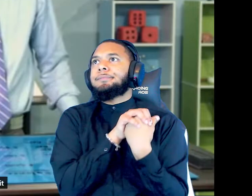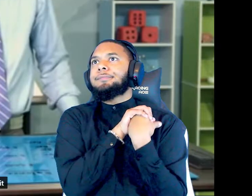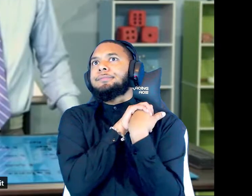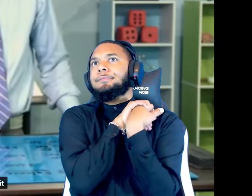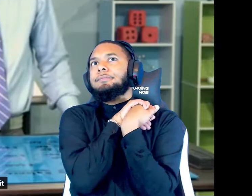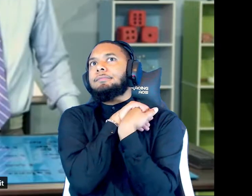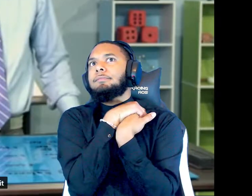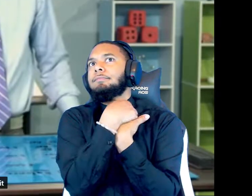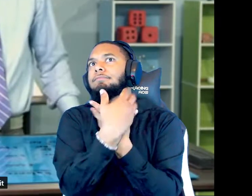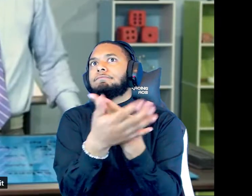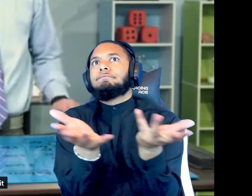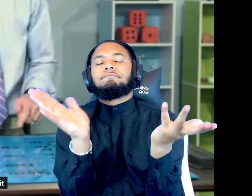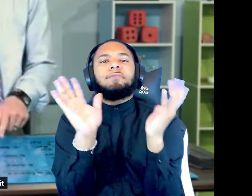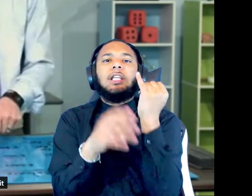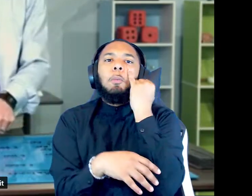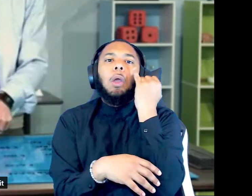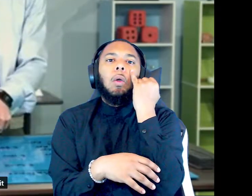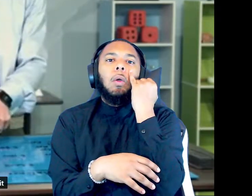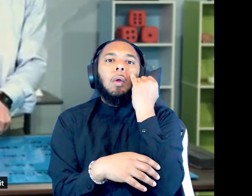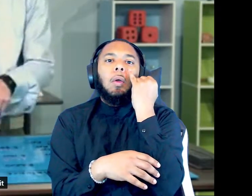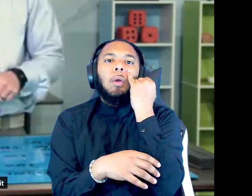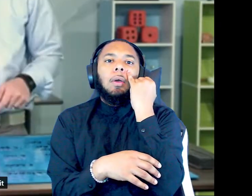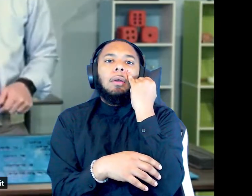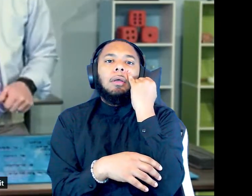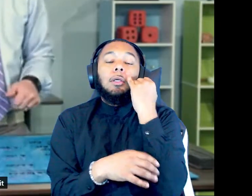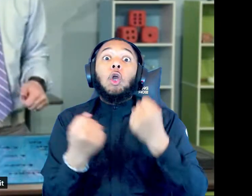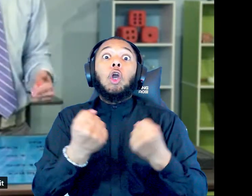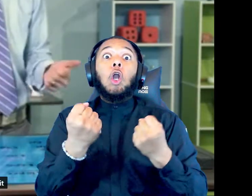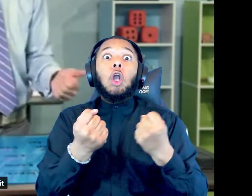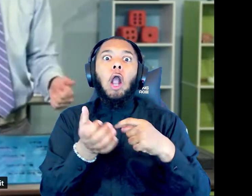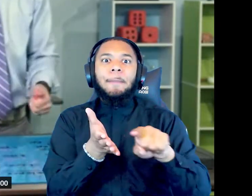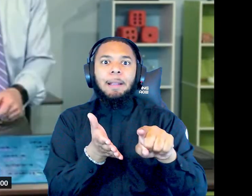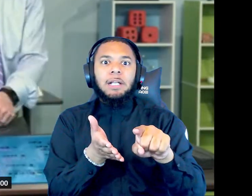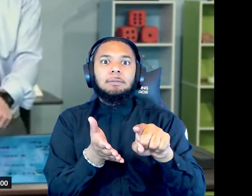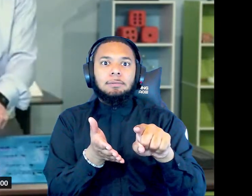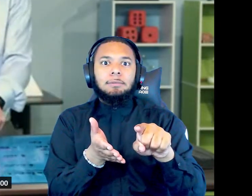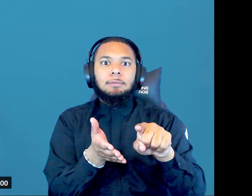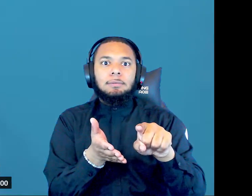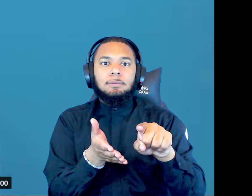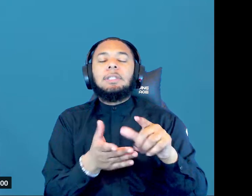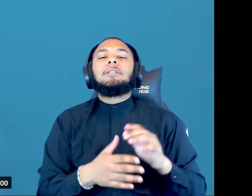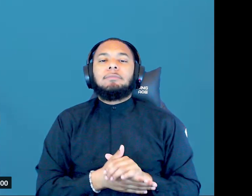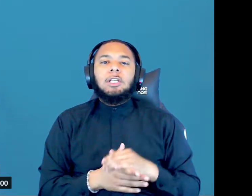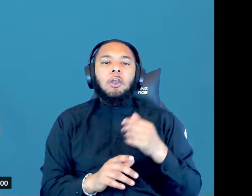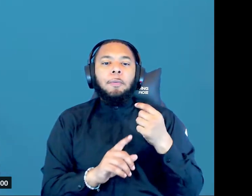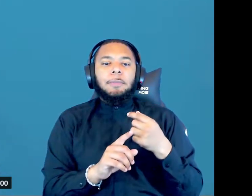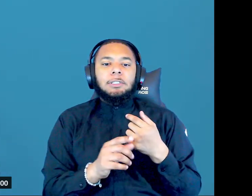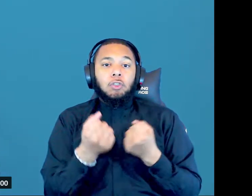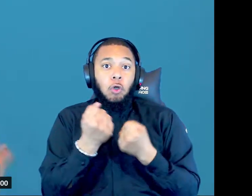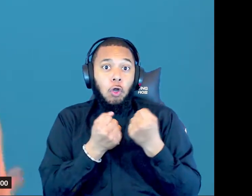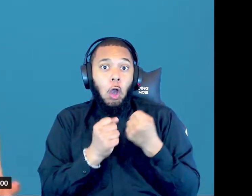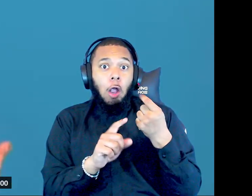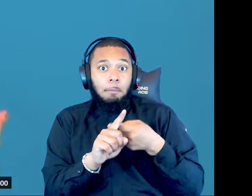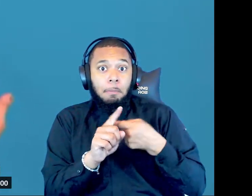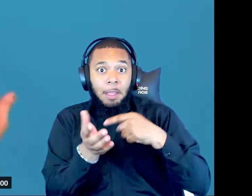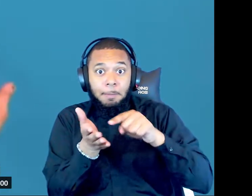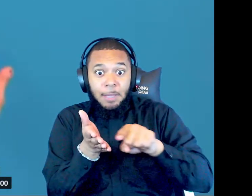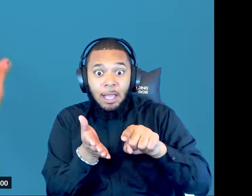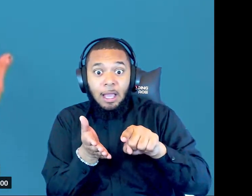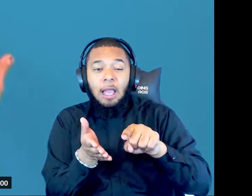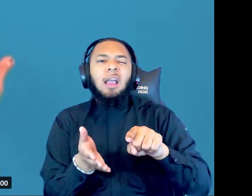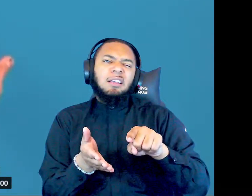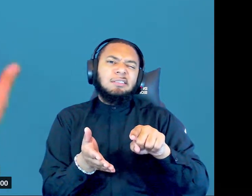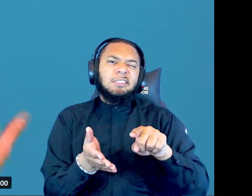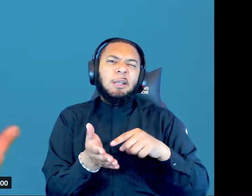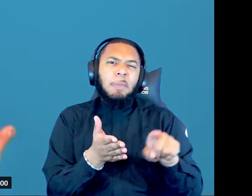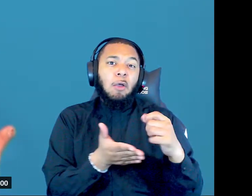$200. Let's say that this is your car payment and you wanted to put it on your credit card. So you have a car payment of $200. Well,